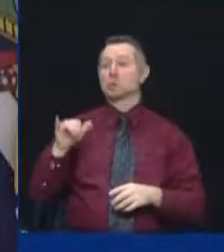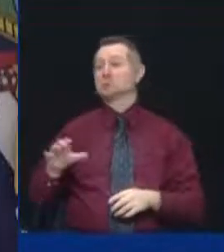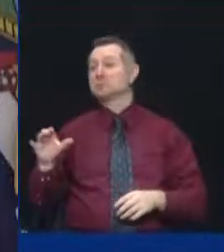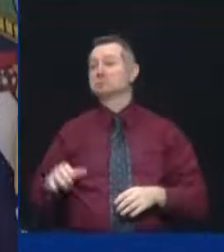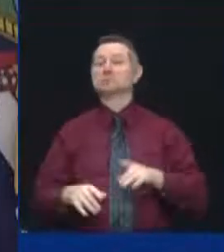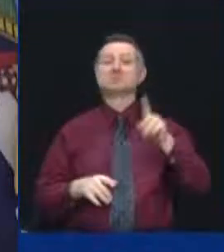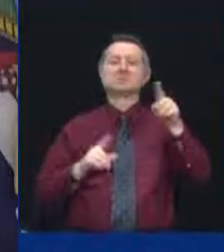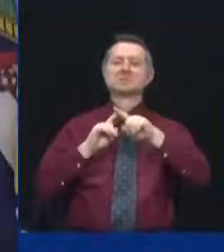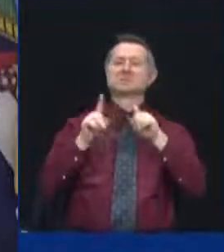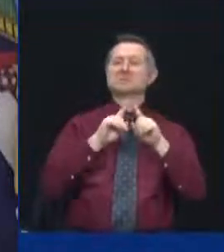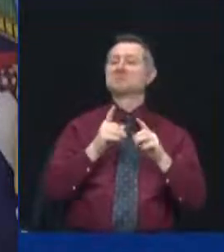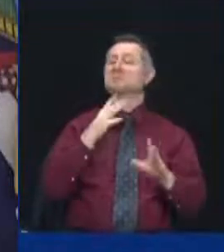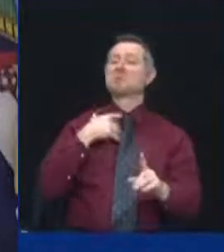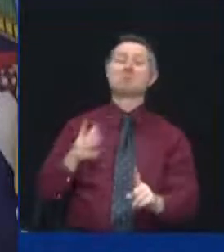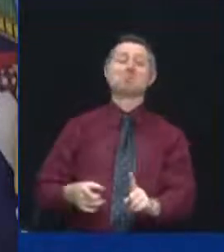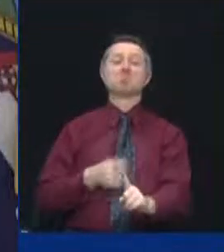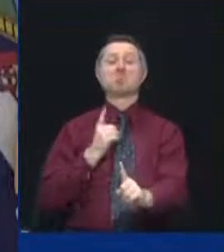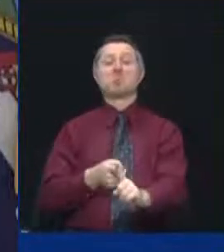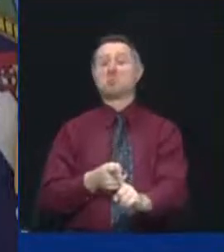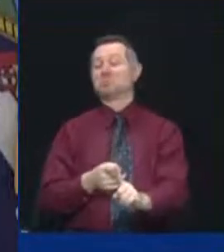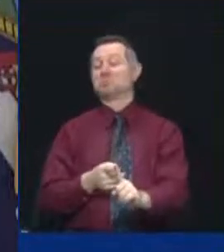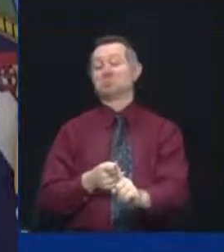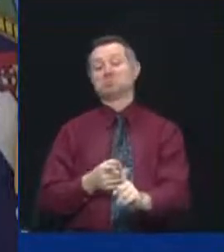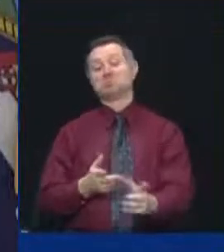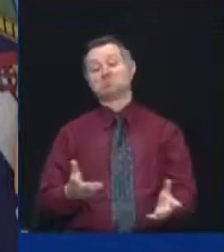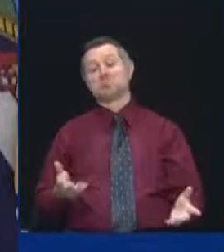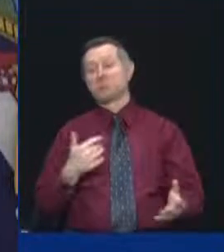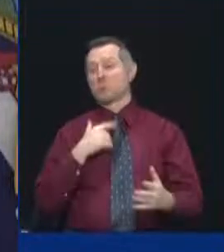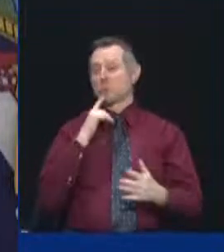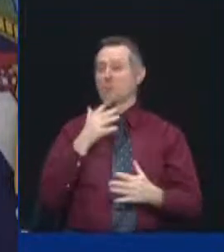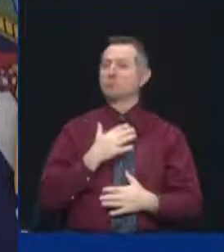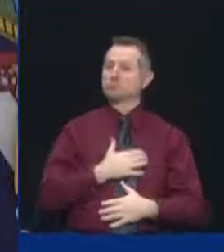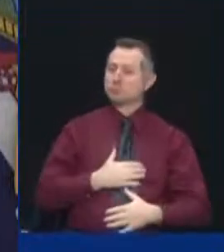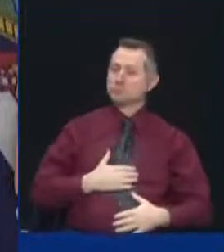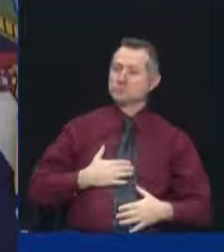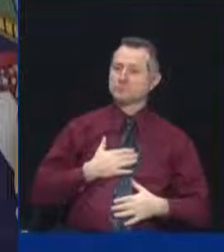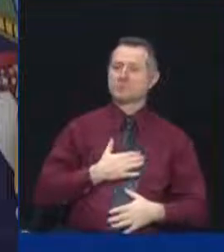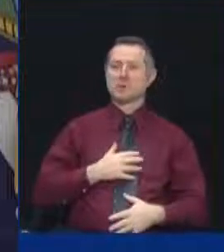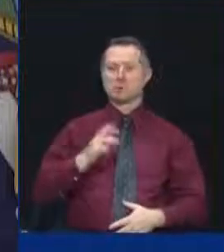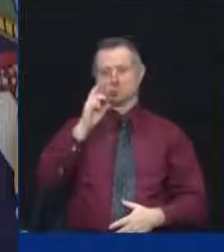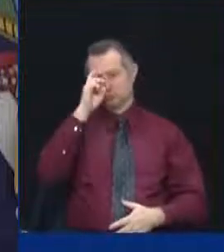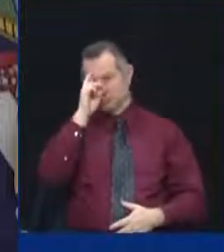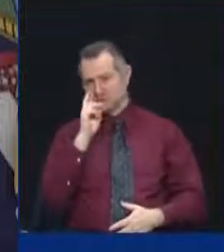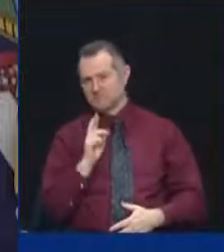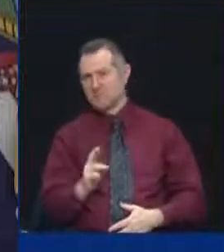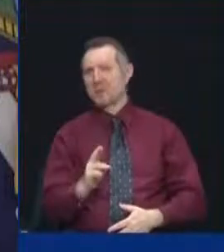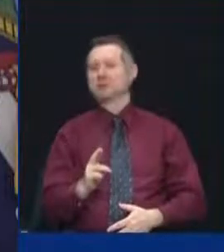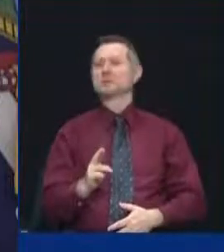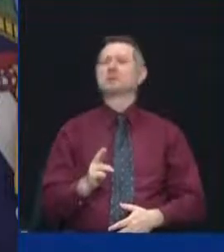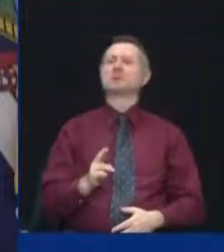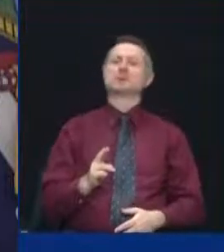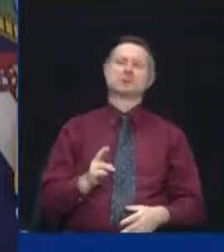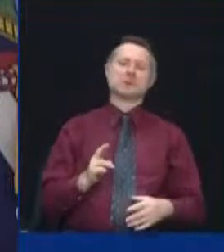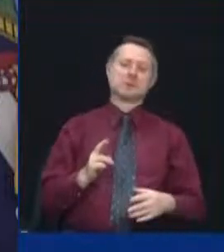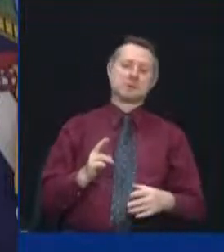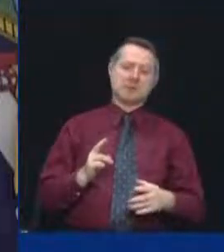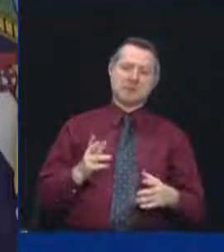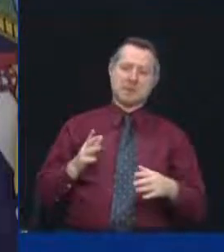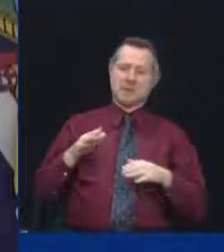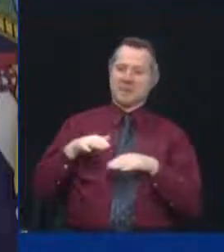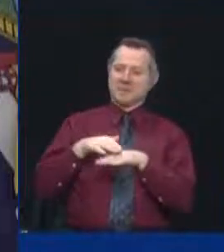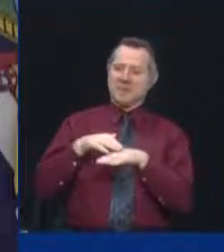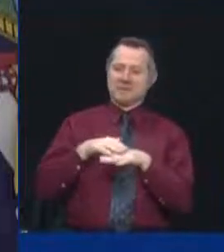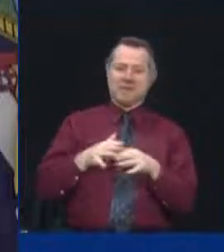When it comes to appreciating and respecting indigenous people, I agree 100%.